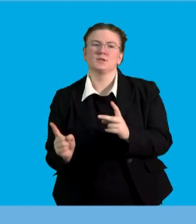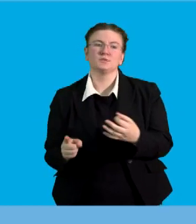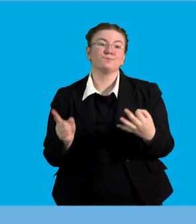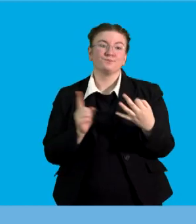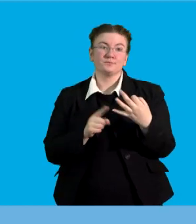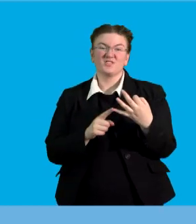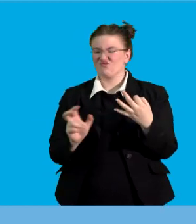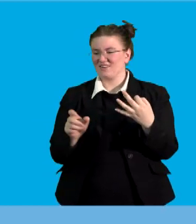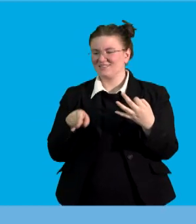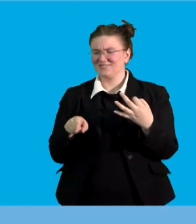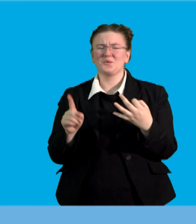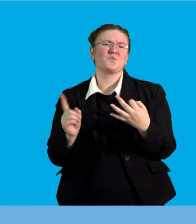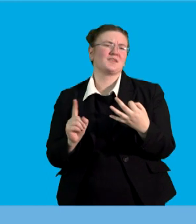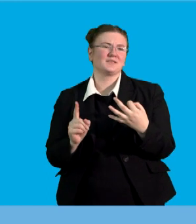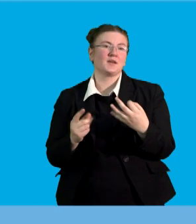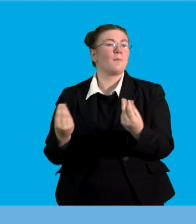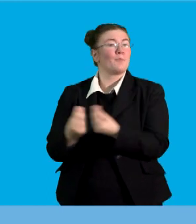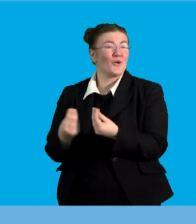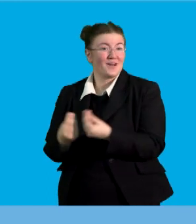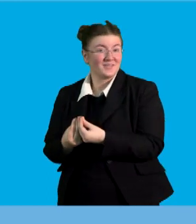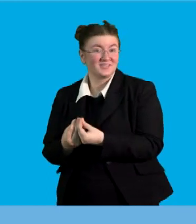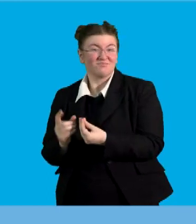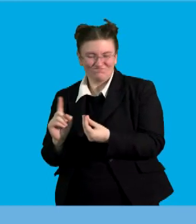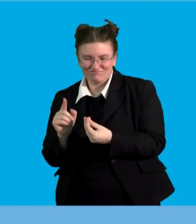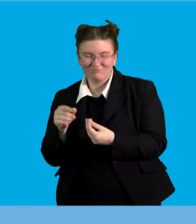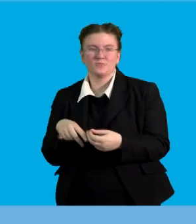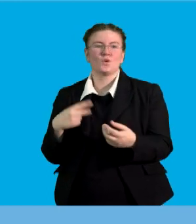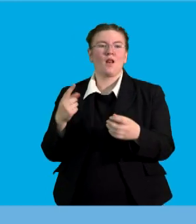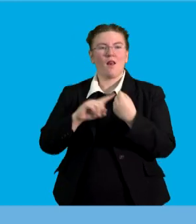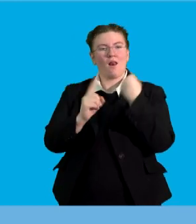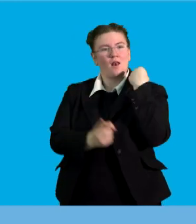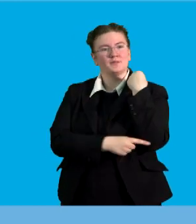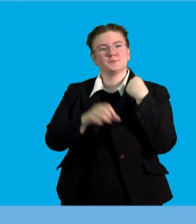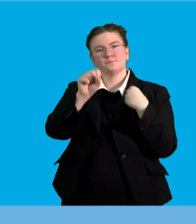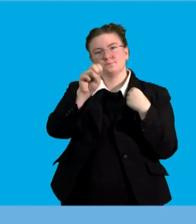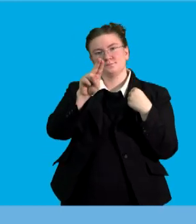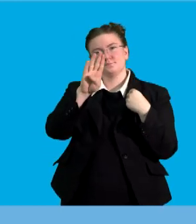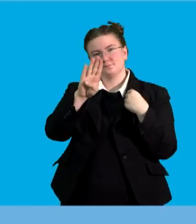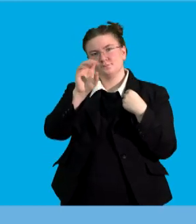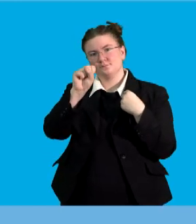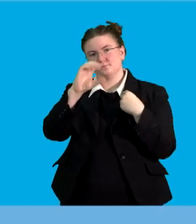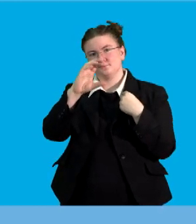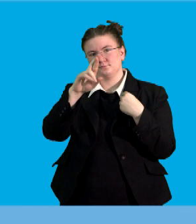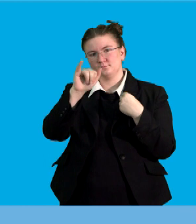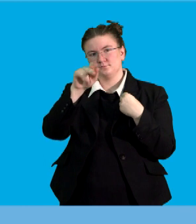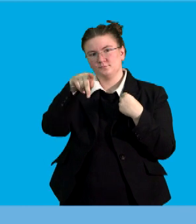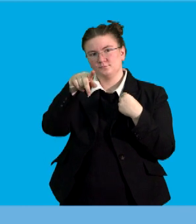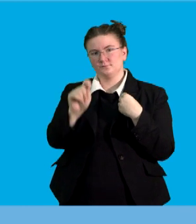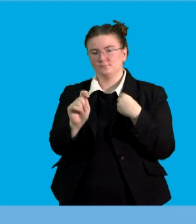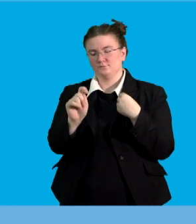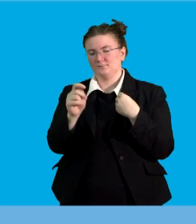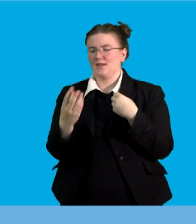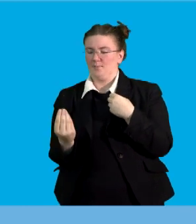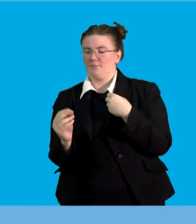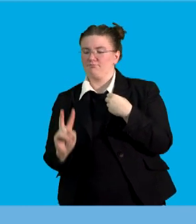also need to know what reactants are, and then also products, and then lastly, the subscripts. So throughout this lesson, we're going